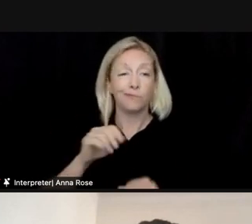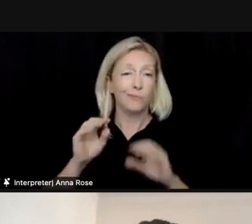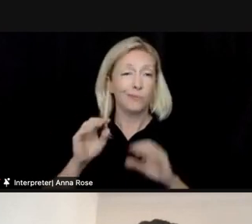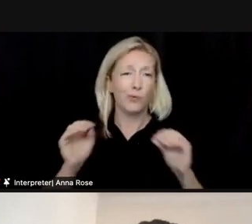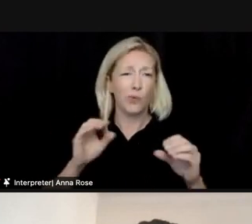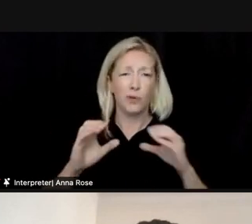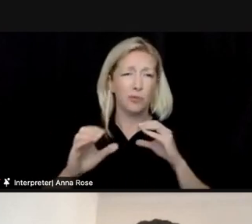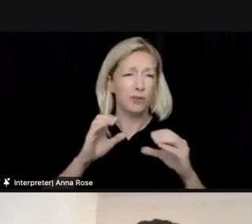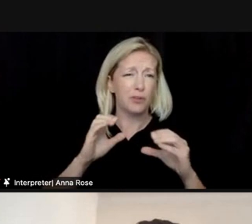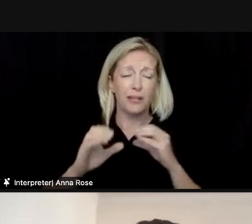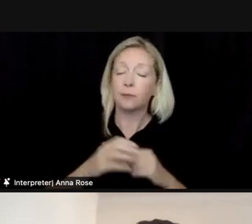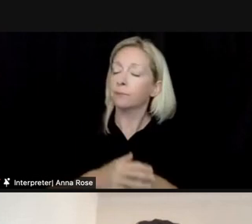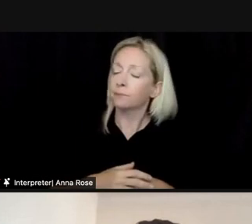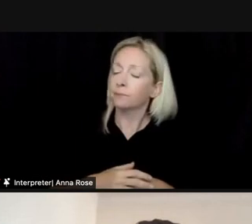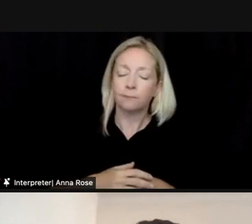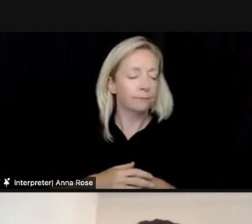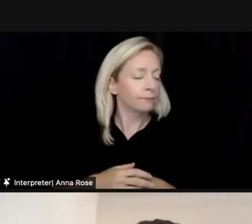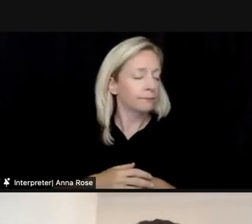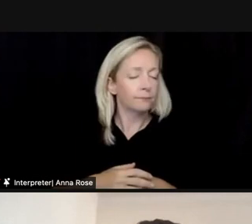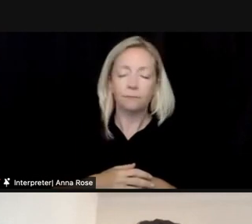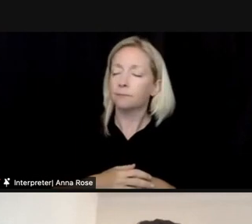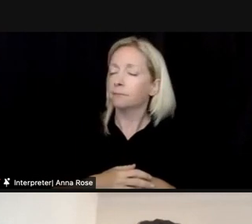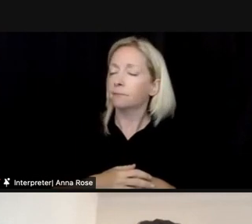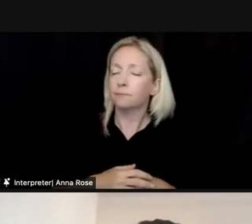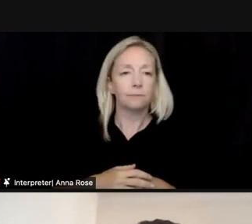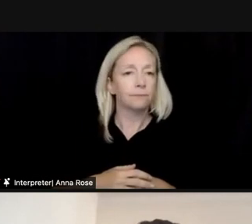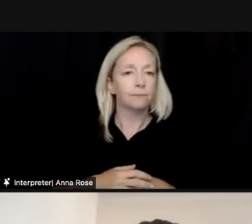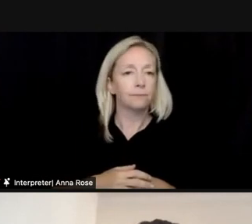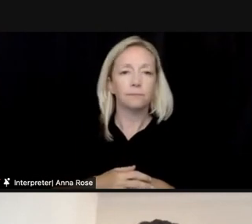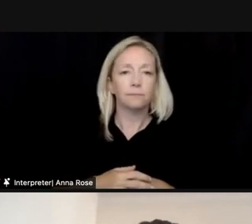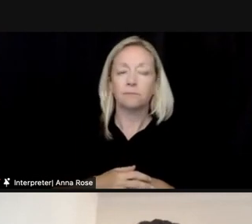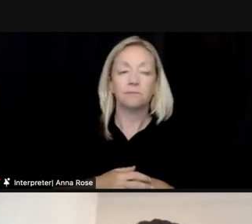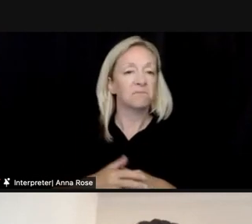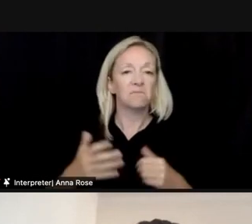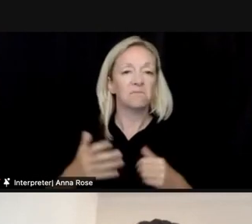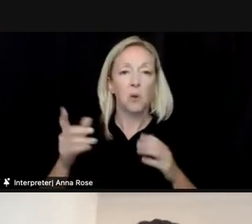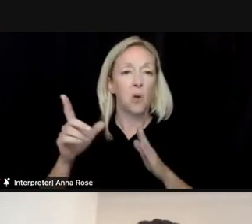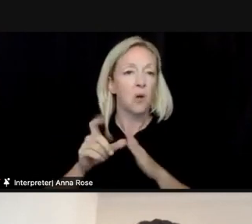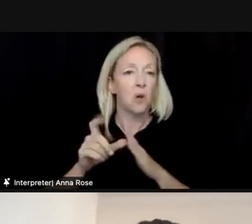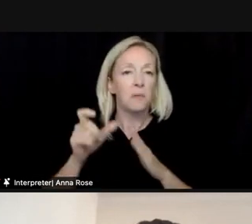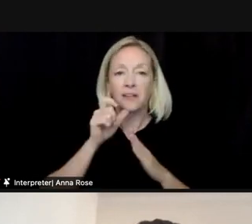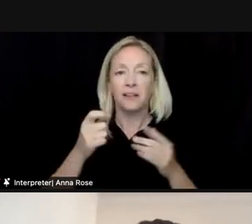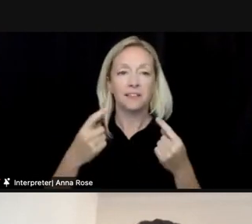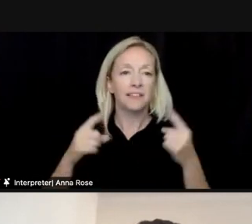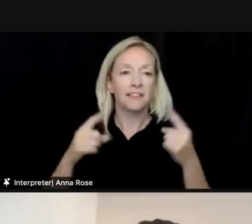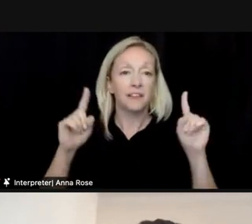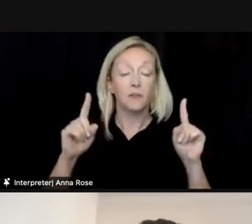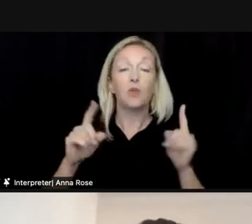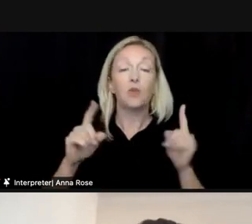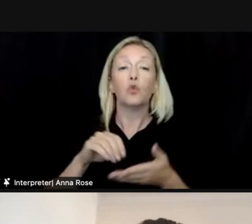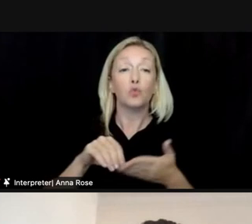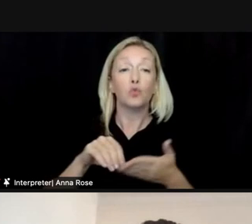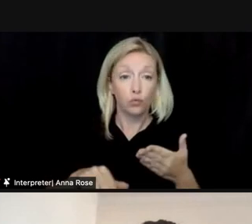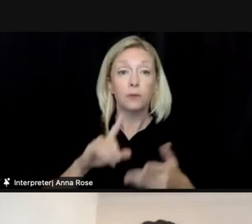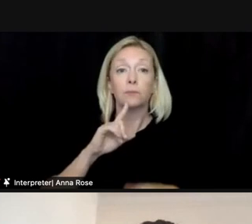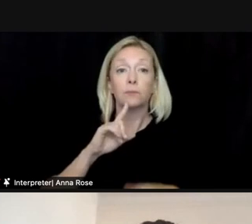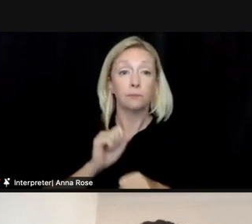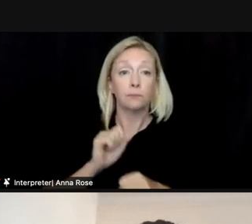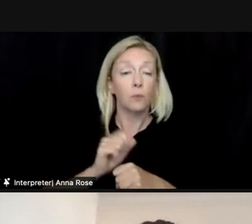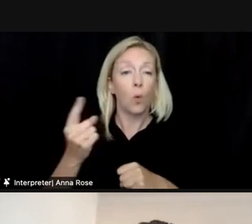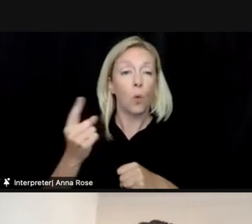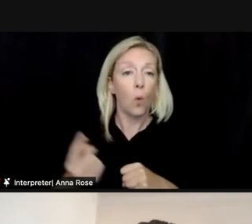way, shape, or form, right off the bat, you're not going to be successful. Our students are communicating. It's a matter of being